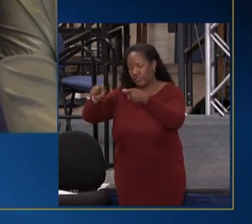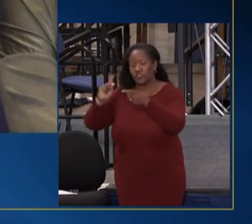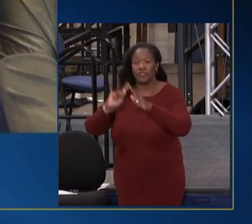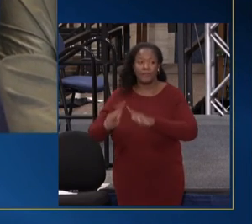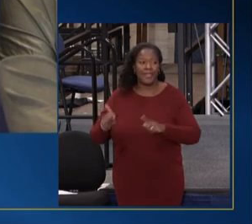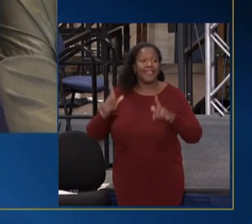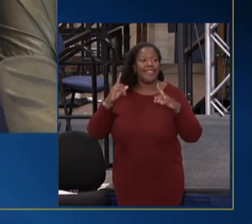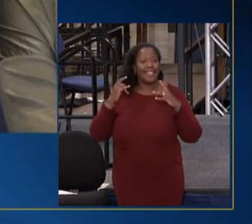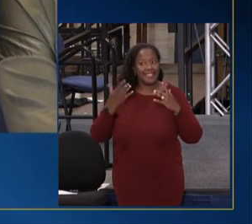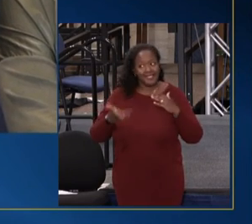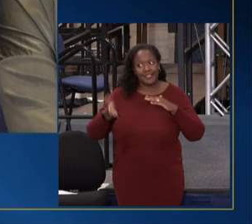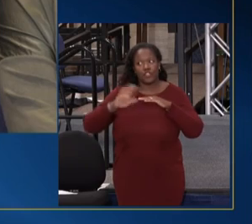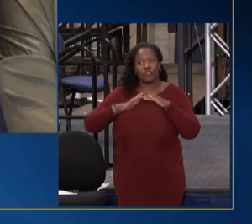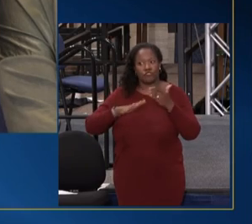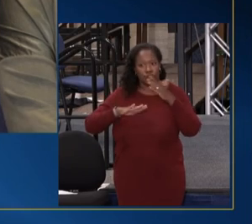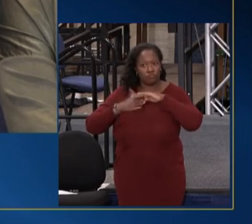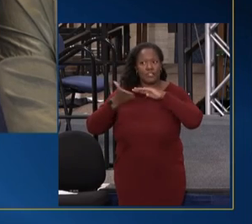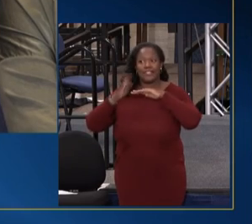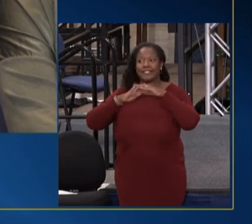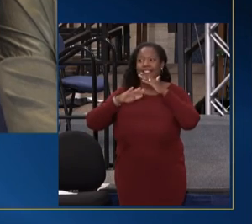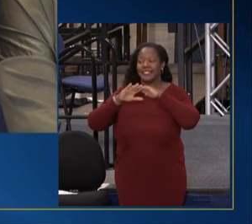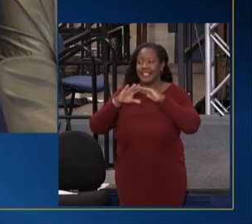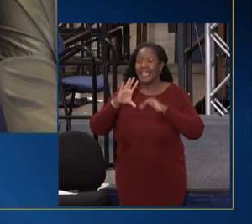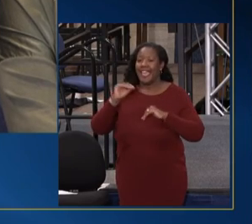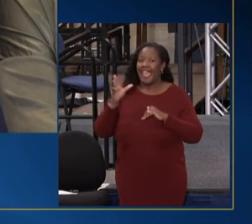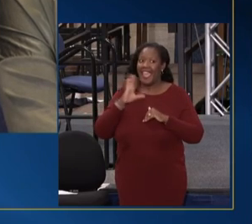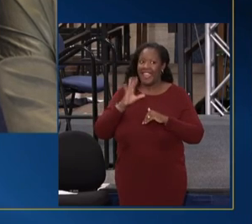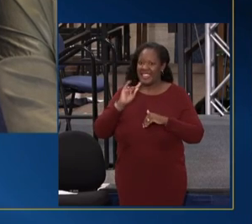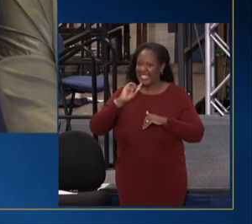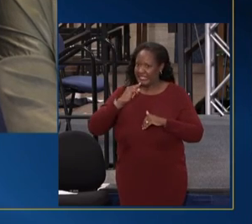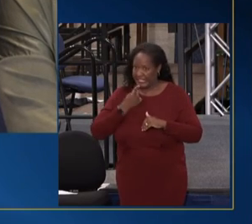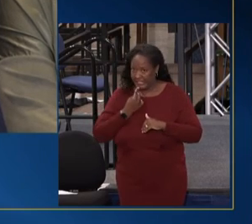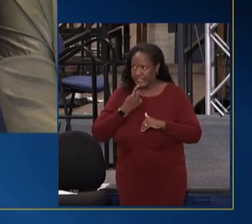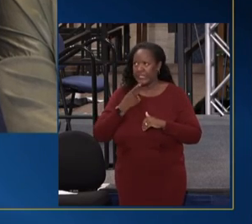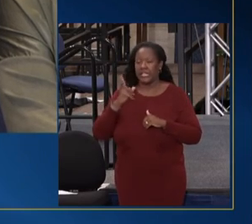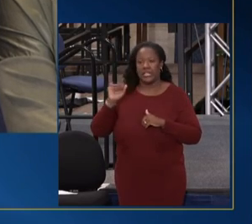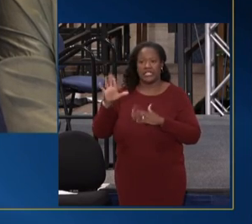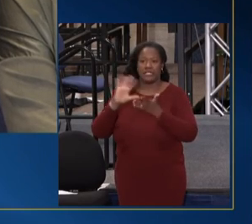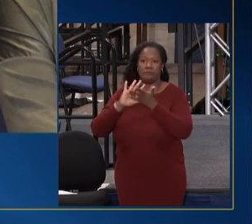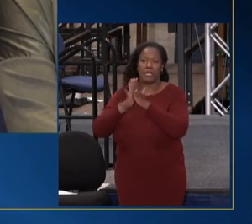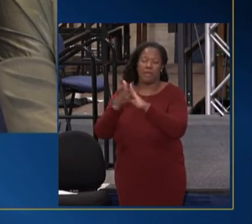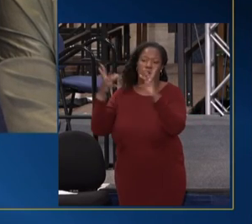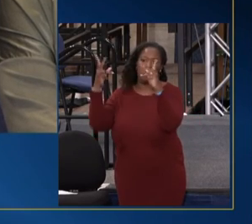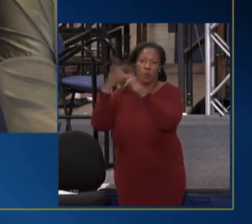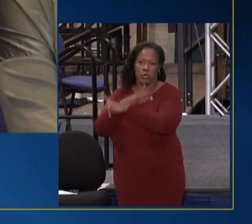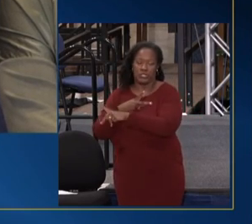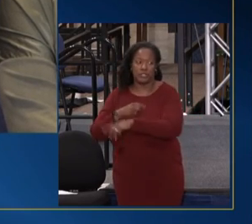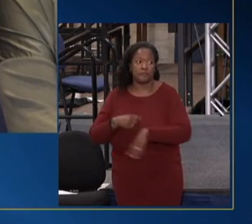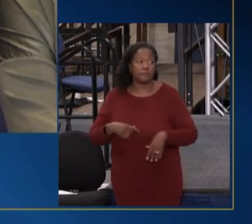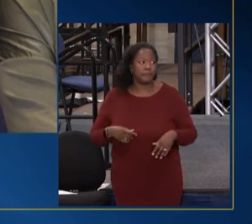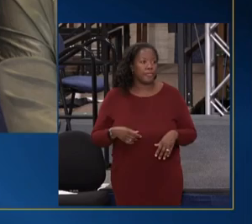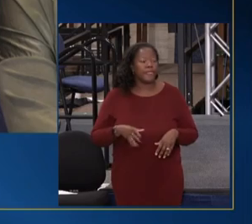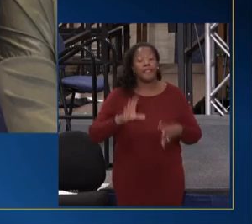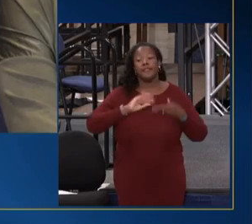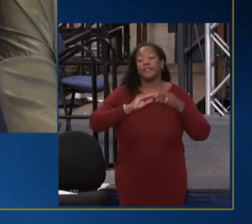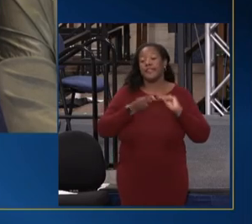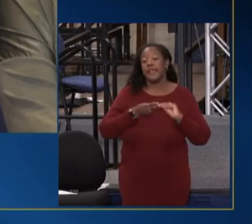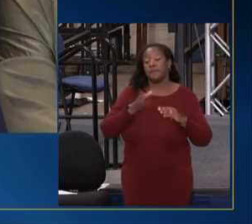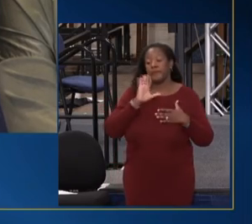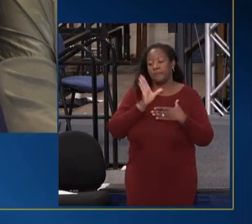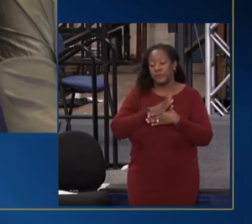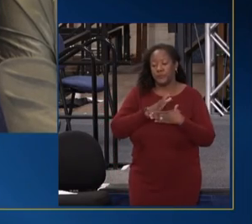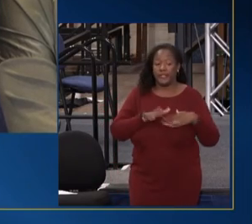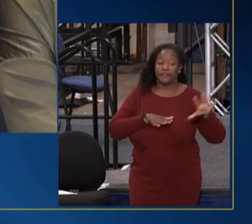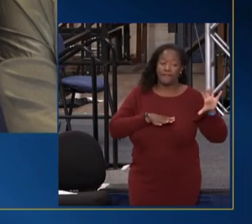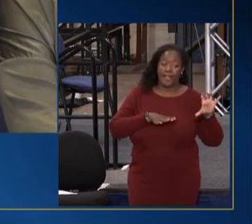has increased in the number and the intensity of which we've seen it this year. The number that has been shared ranging between